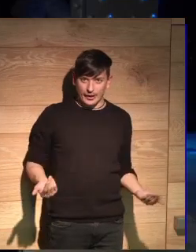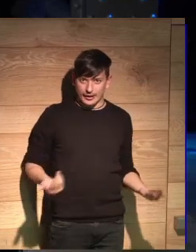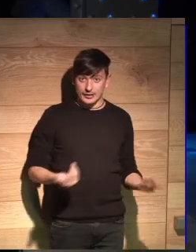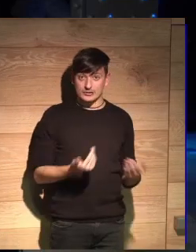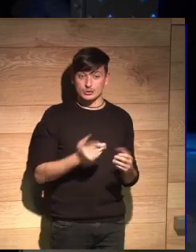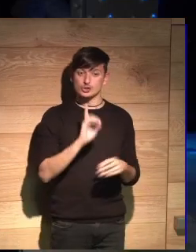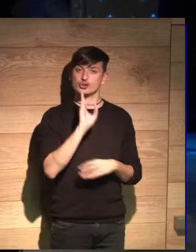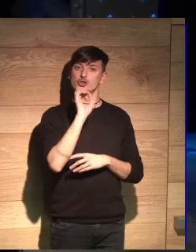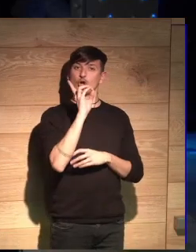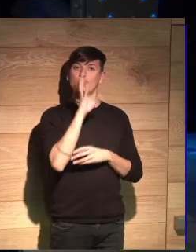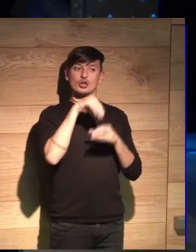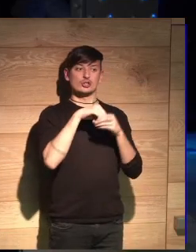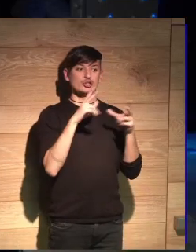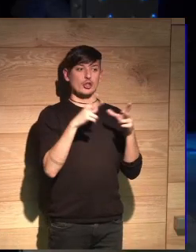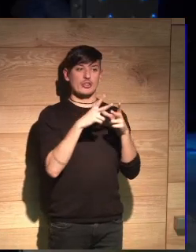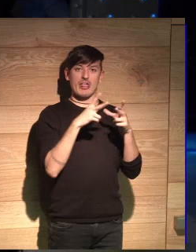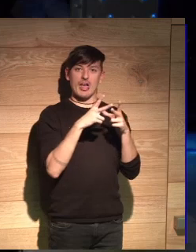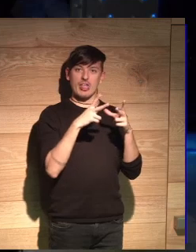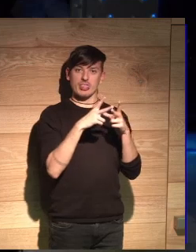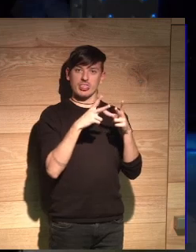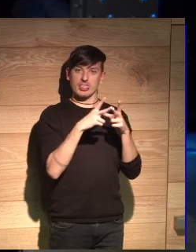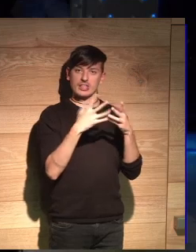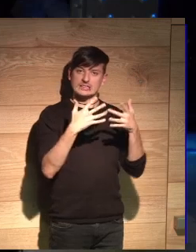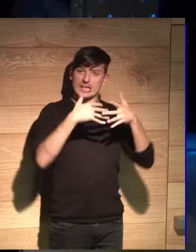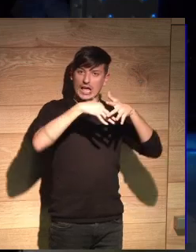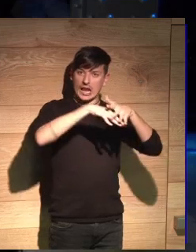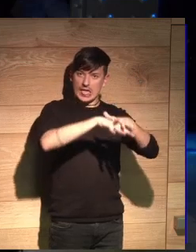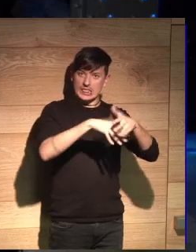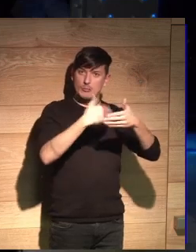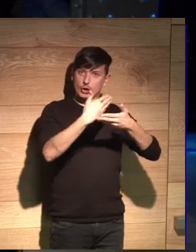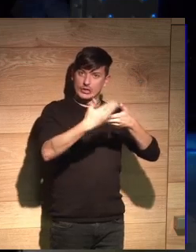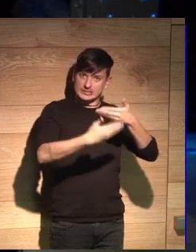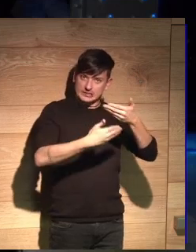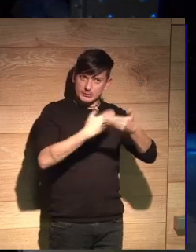saying. So only in a socialist, integrated